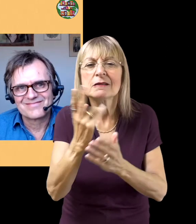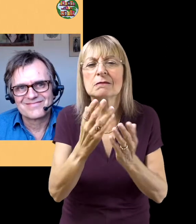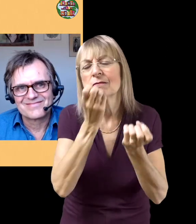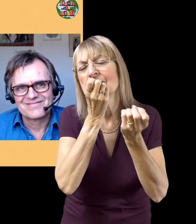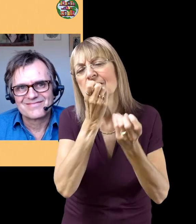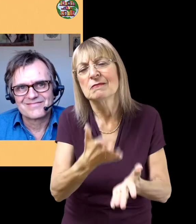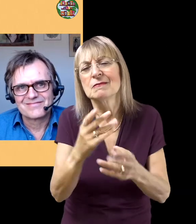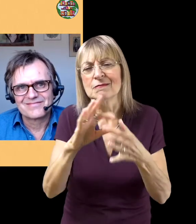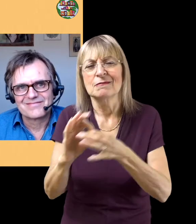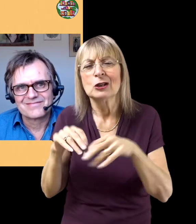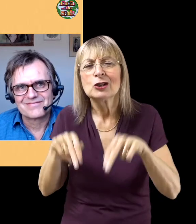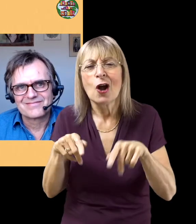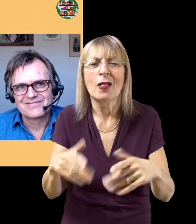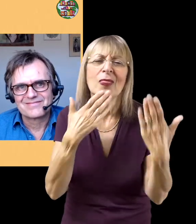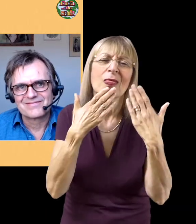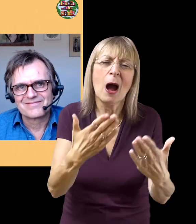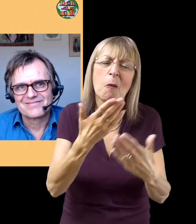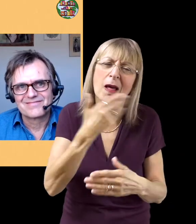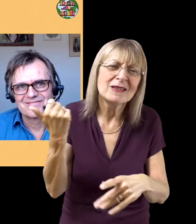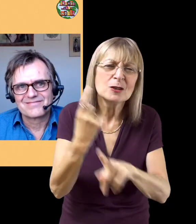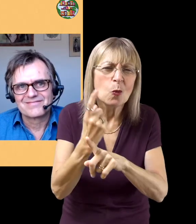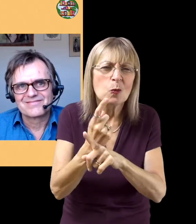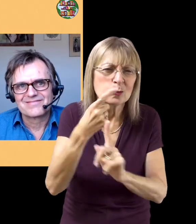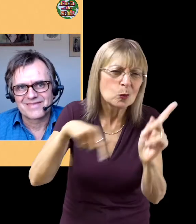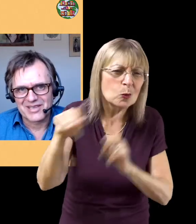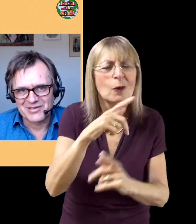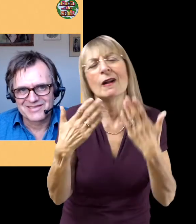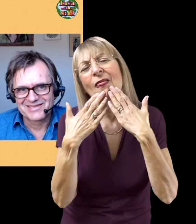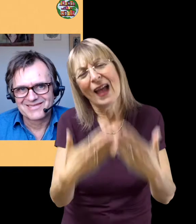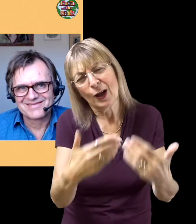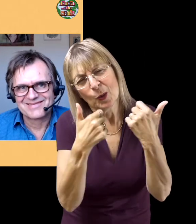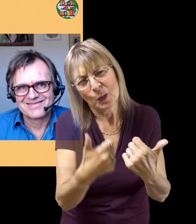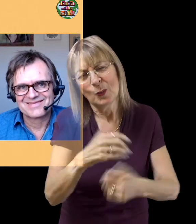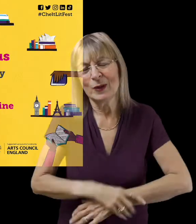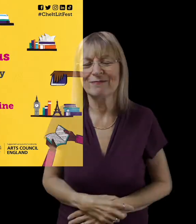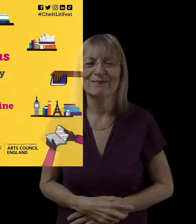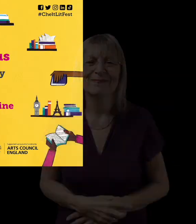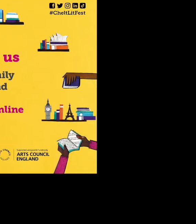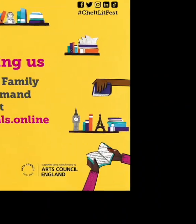Thank you, David. Thank you, Anna. It's been lovely talking to you. Thank you.